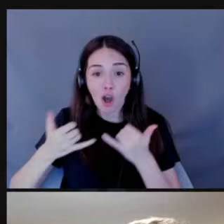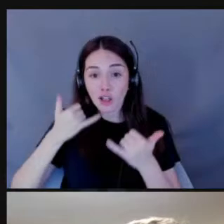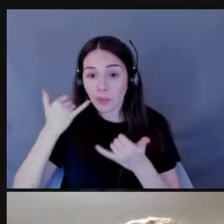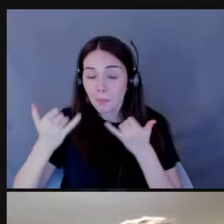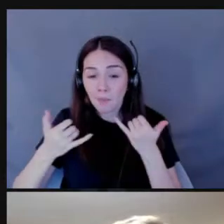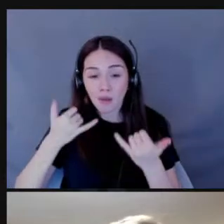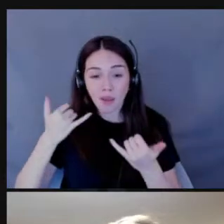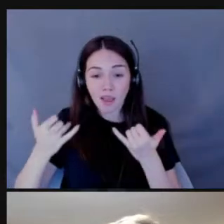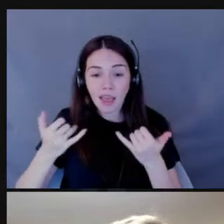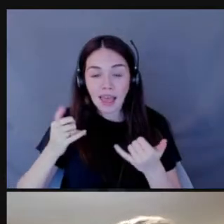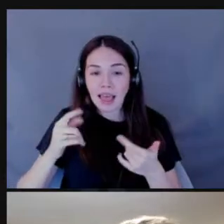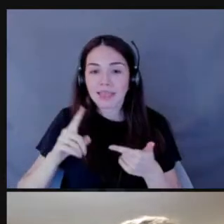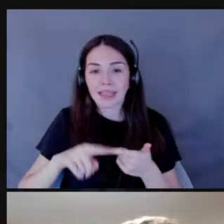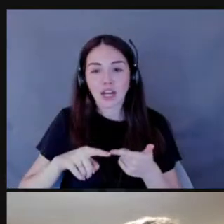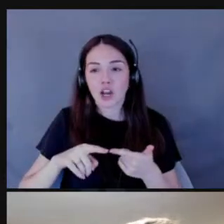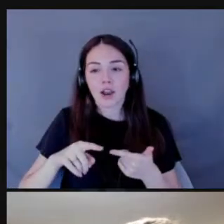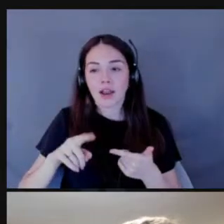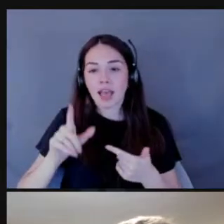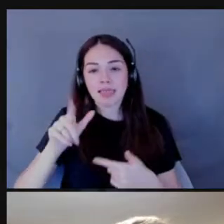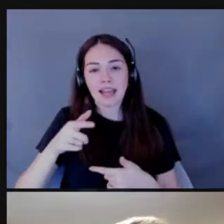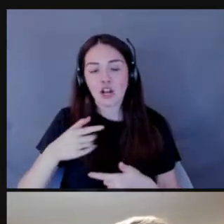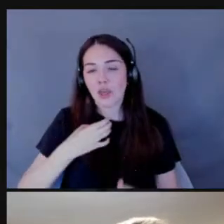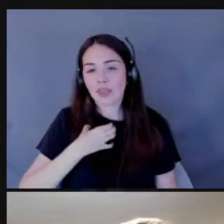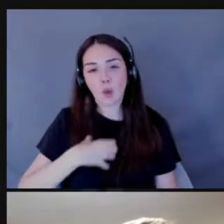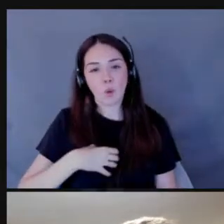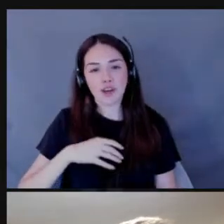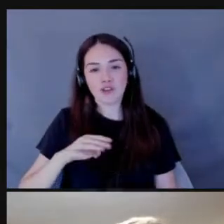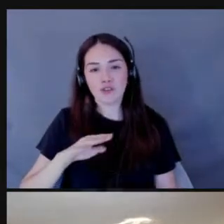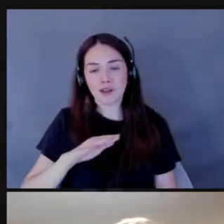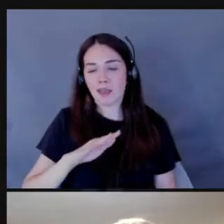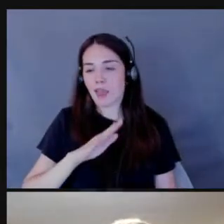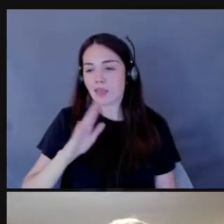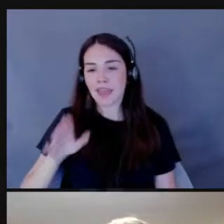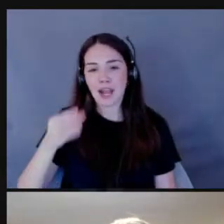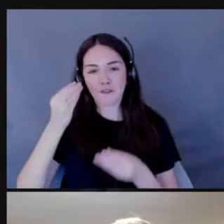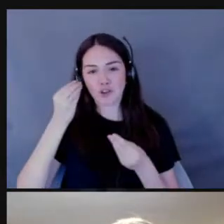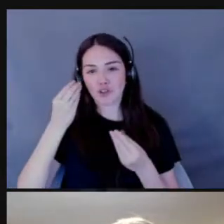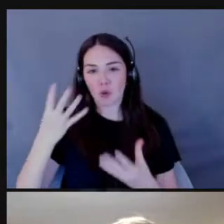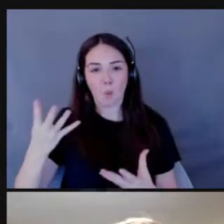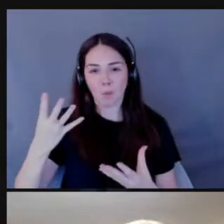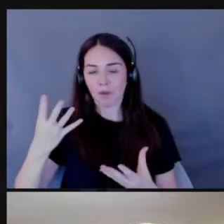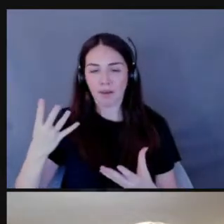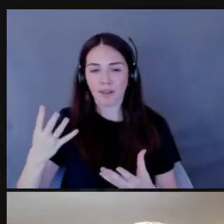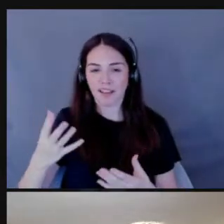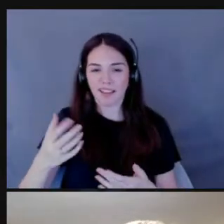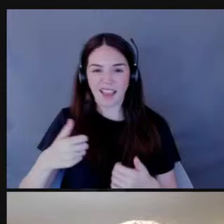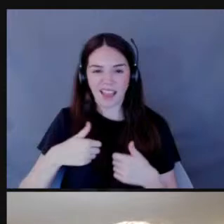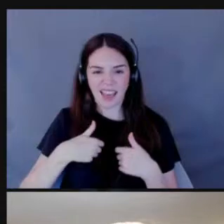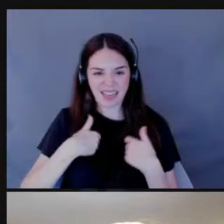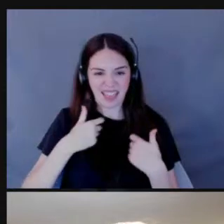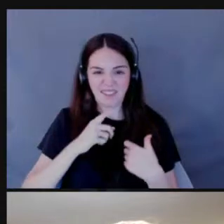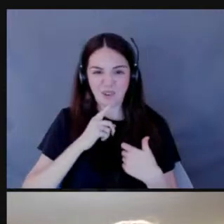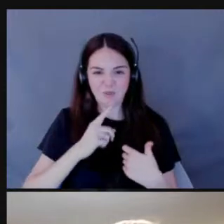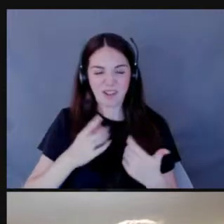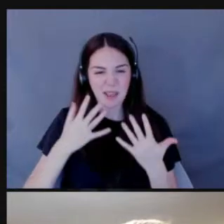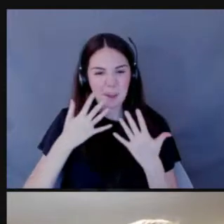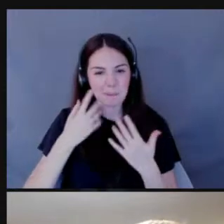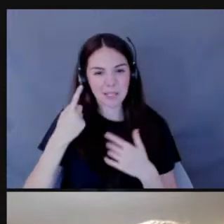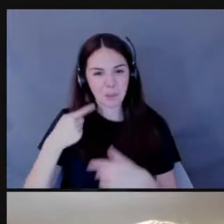kind of wished that they'd never come forward. And really life became kind of miserable for them.